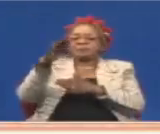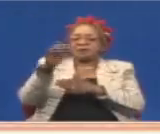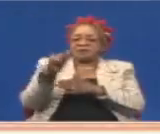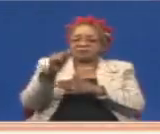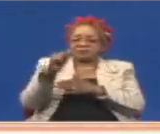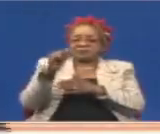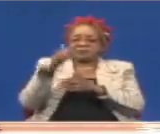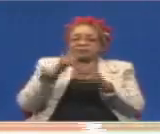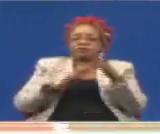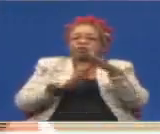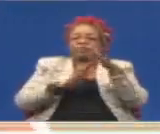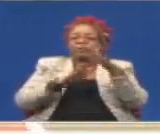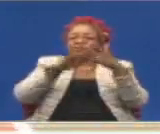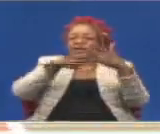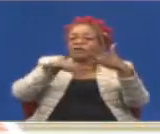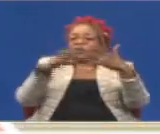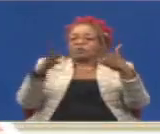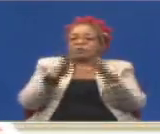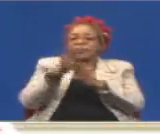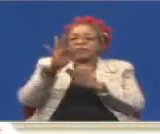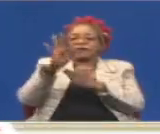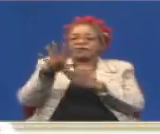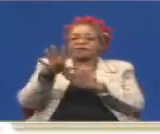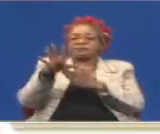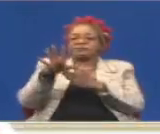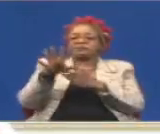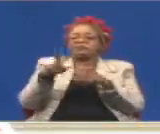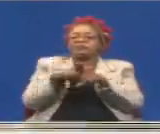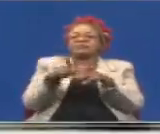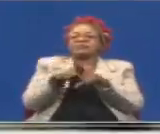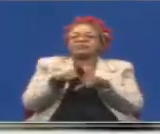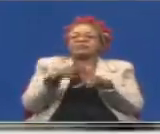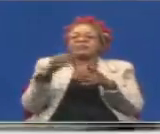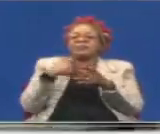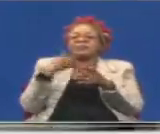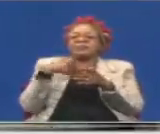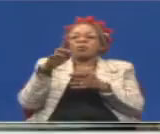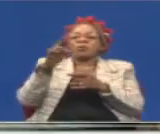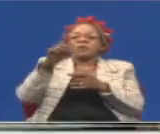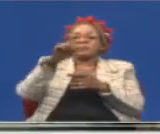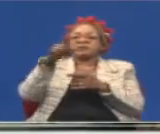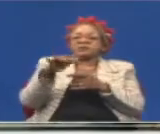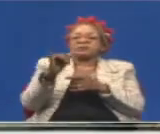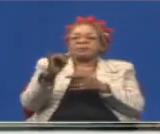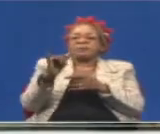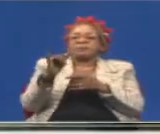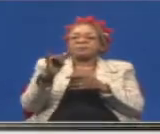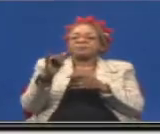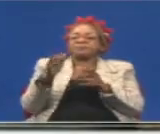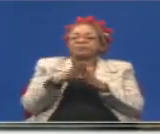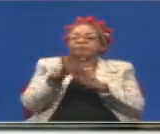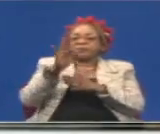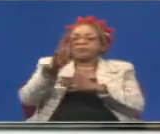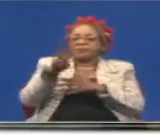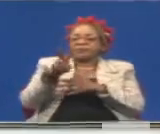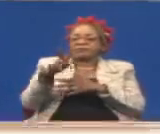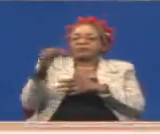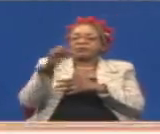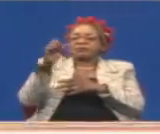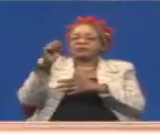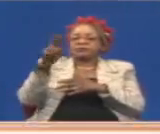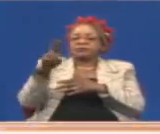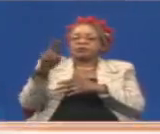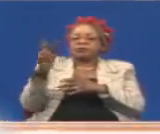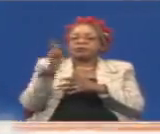top of the log with 35 points. The Serials are followed by Lindsay in second place with 32 points, while GSU complete the best